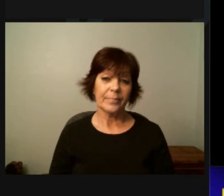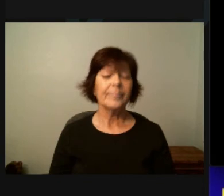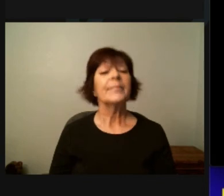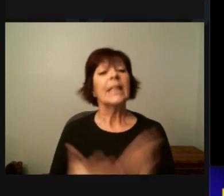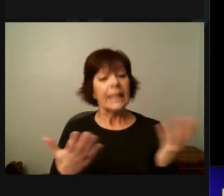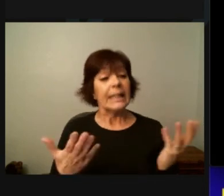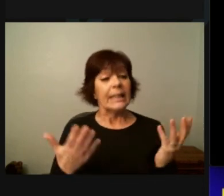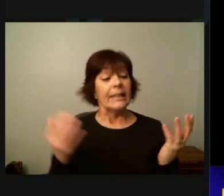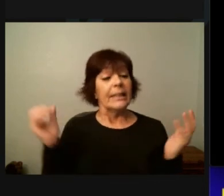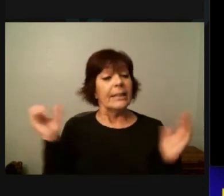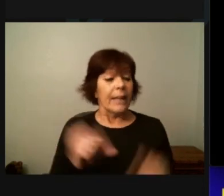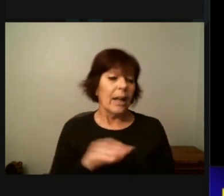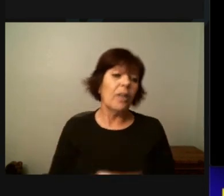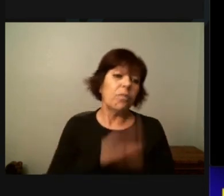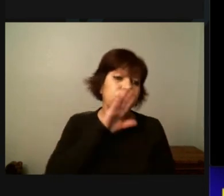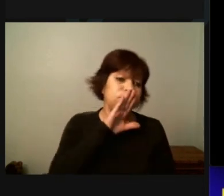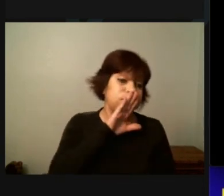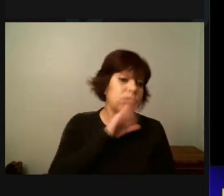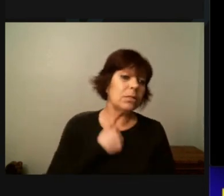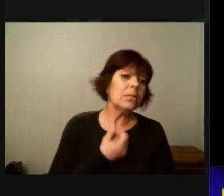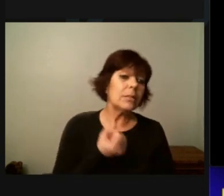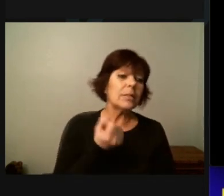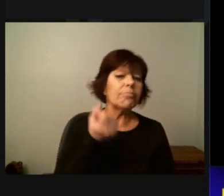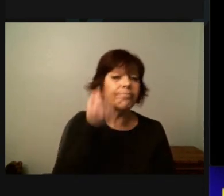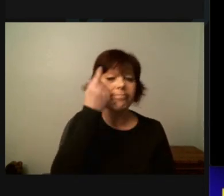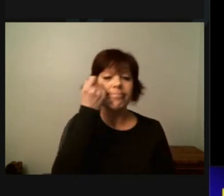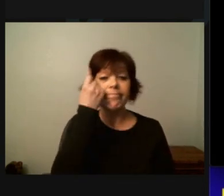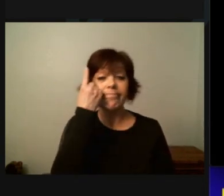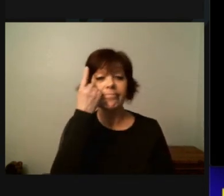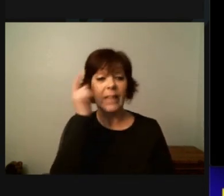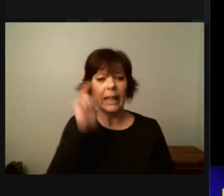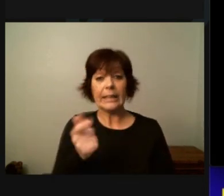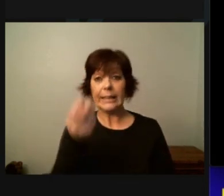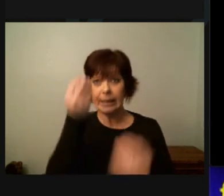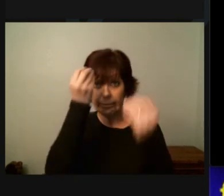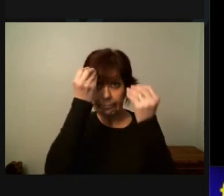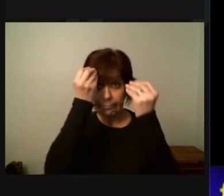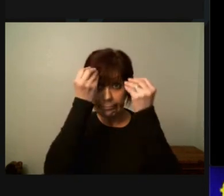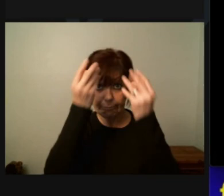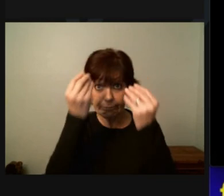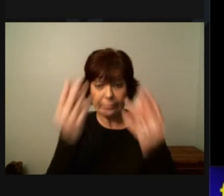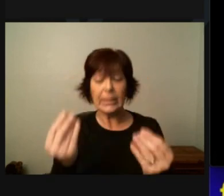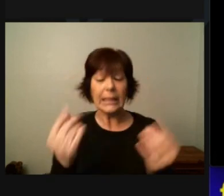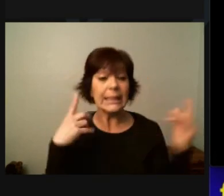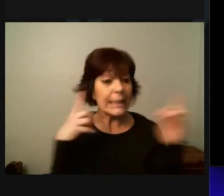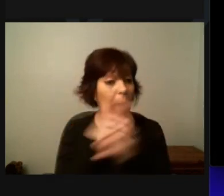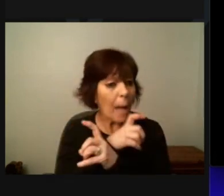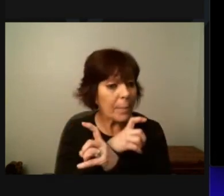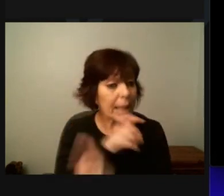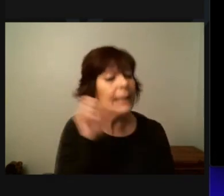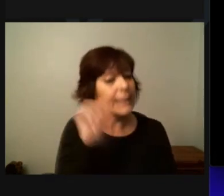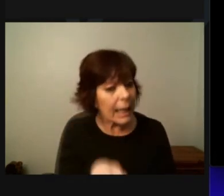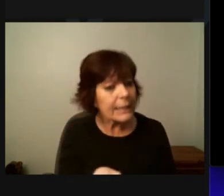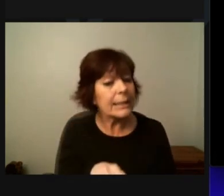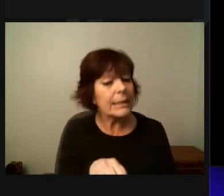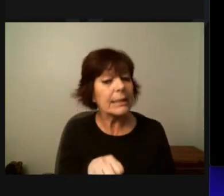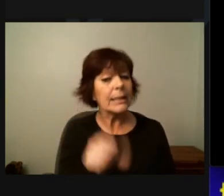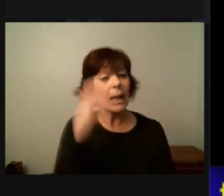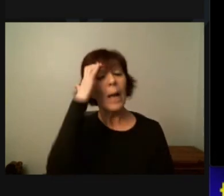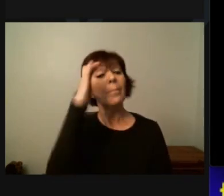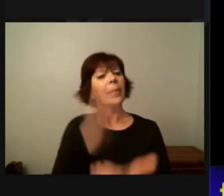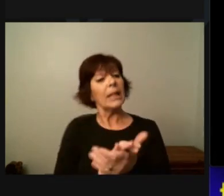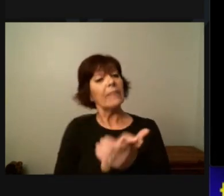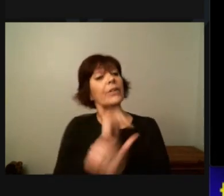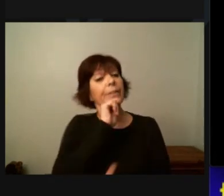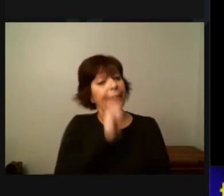So it's very frustrating. I know the information that we gave you, it is very complicated. Believe it or not,